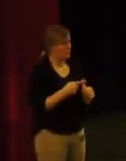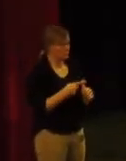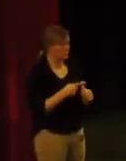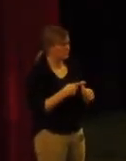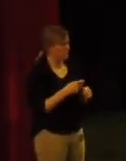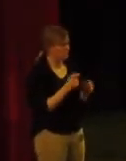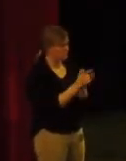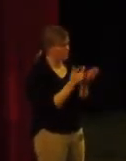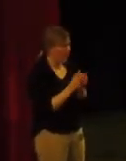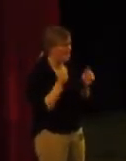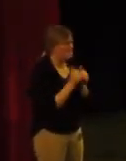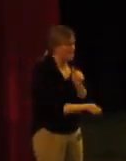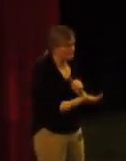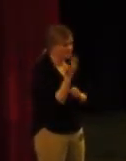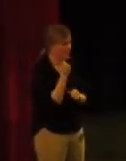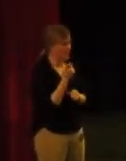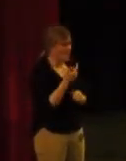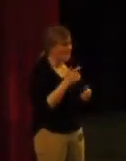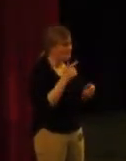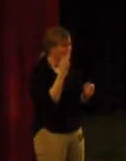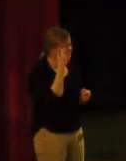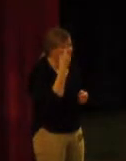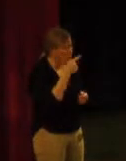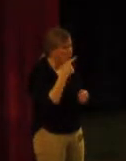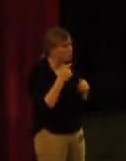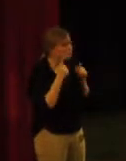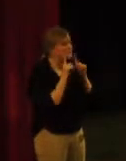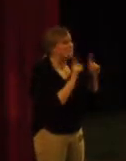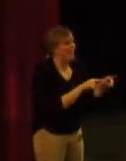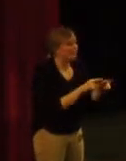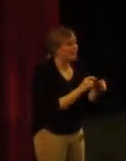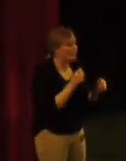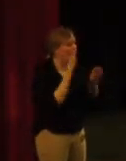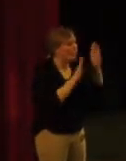a complete response to the worry that we had too many people that were not